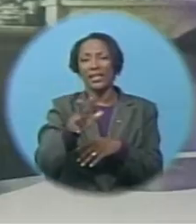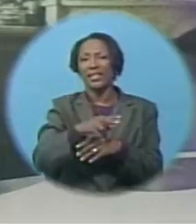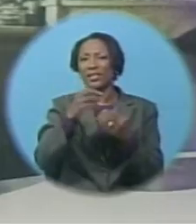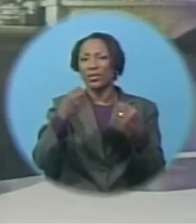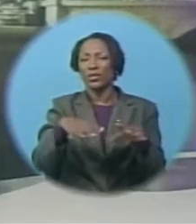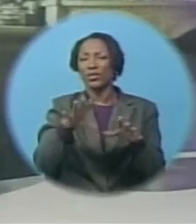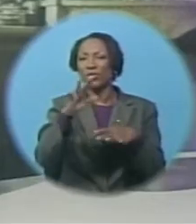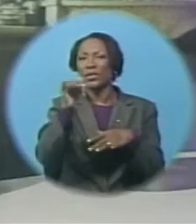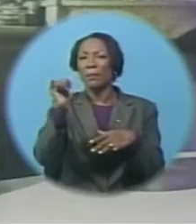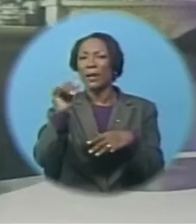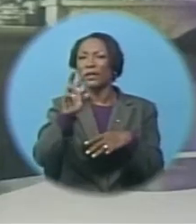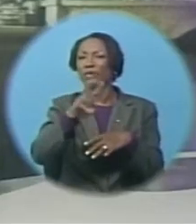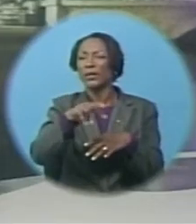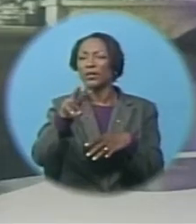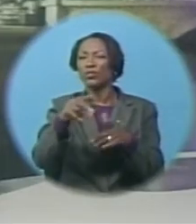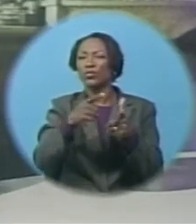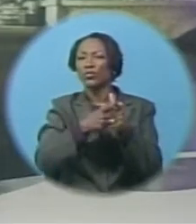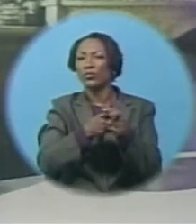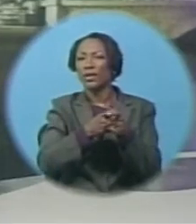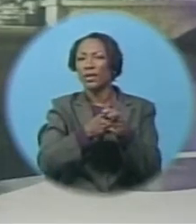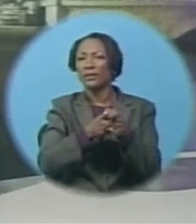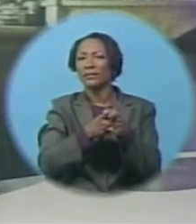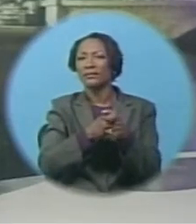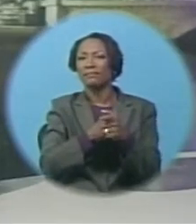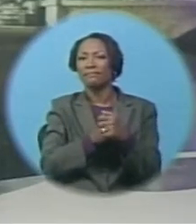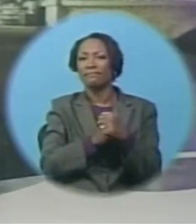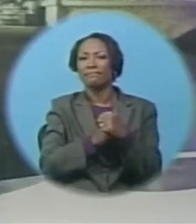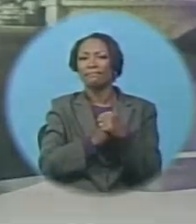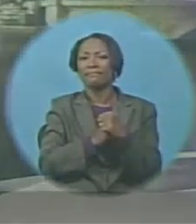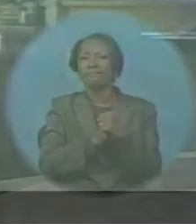by 22 runs.